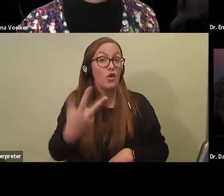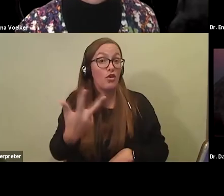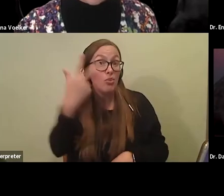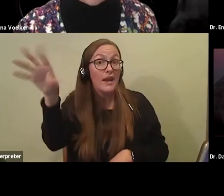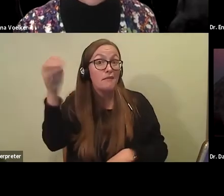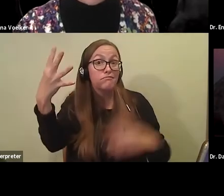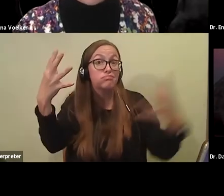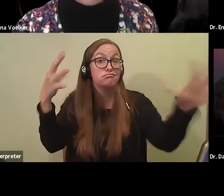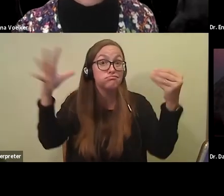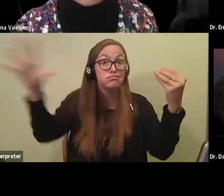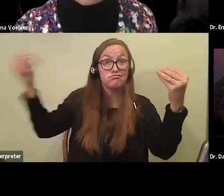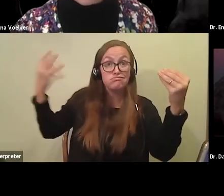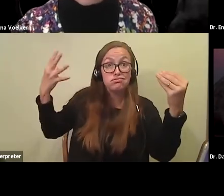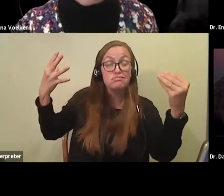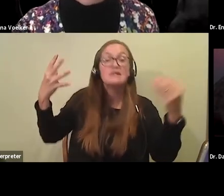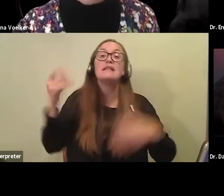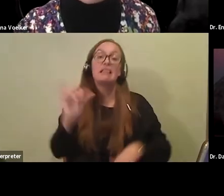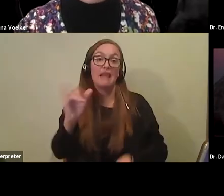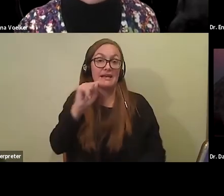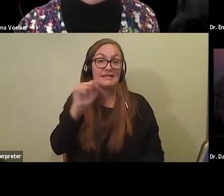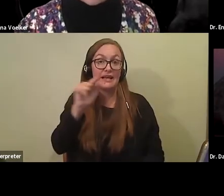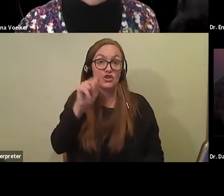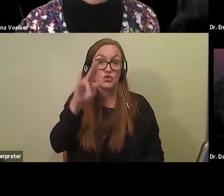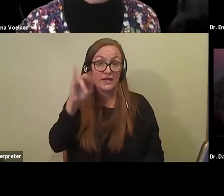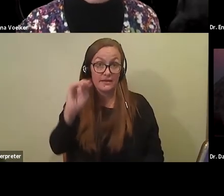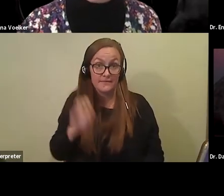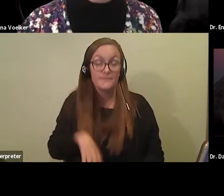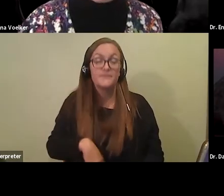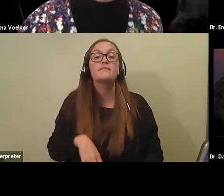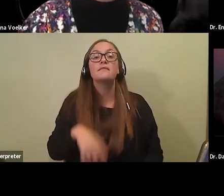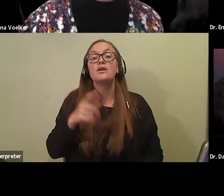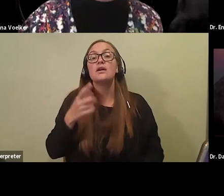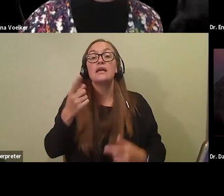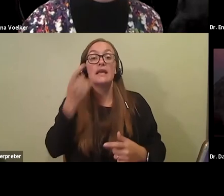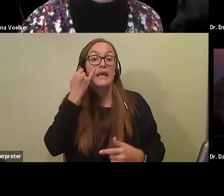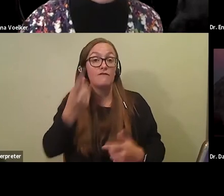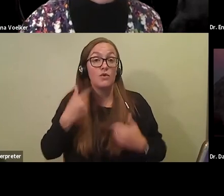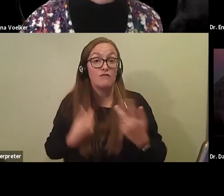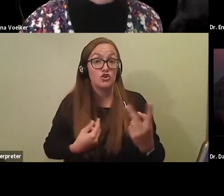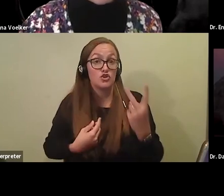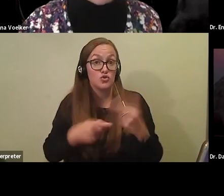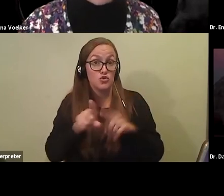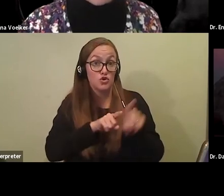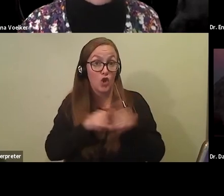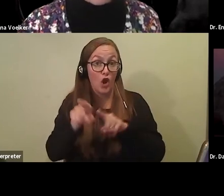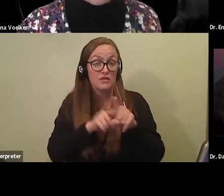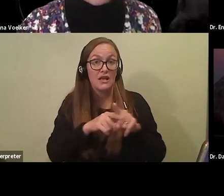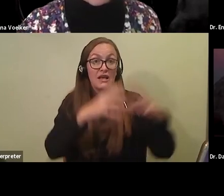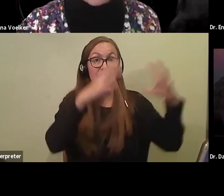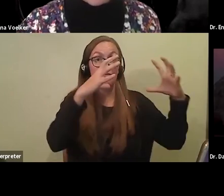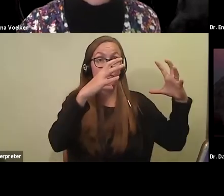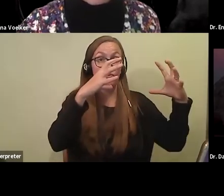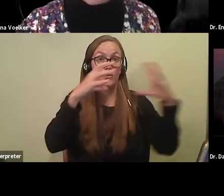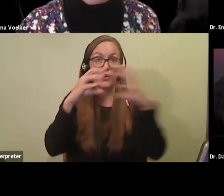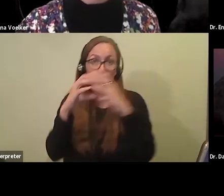Tatooine, as you can see here. Also, sometimes when you get two stars in a pair, you get them of different sizes. So we can see here,